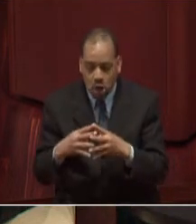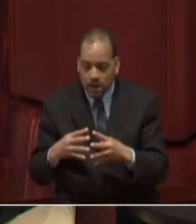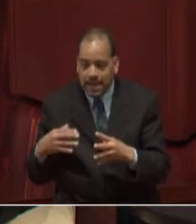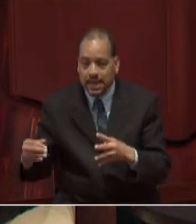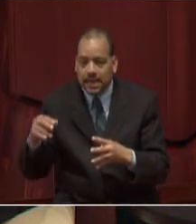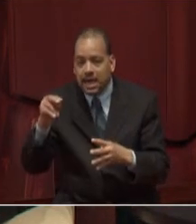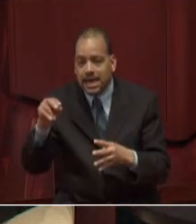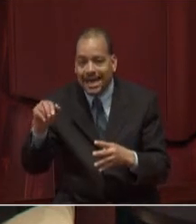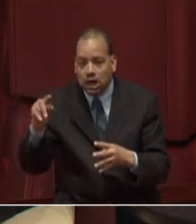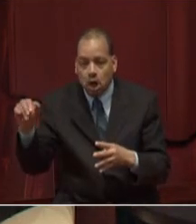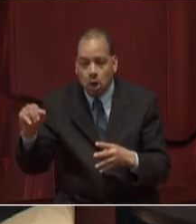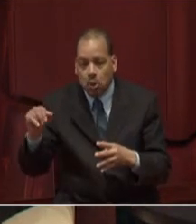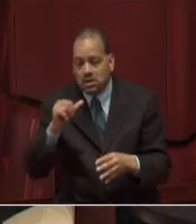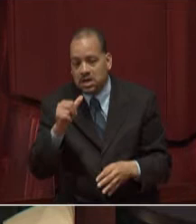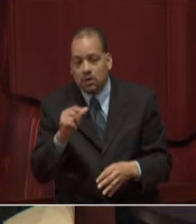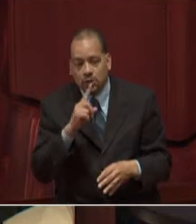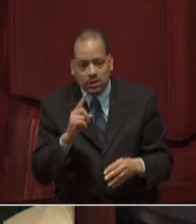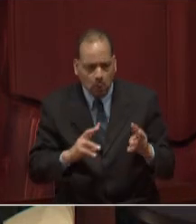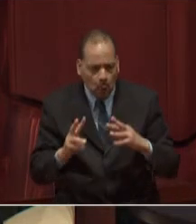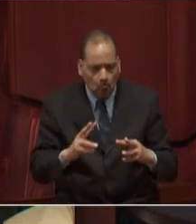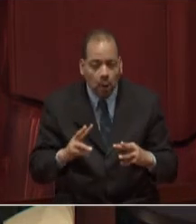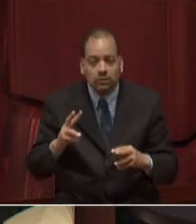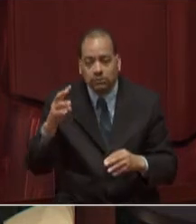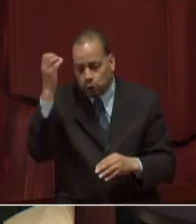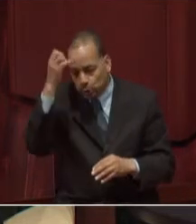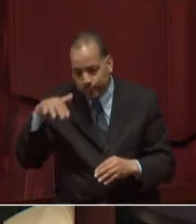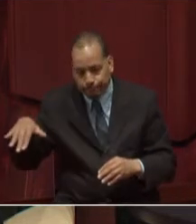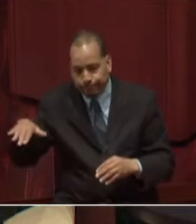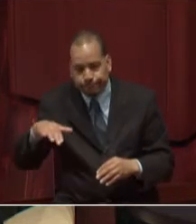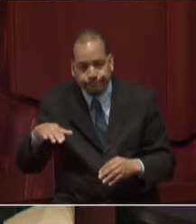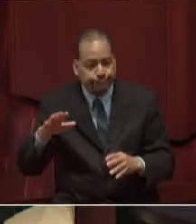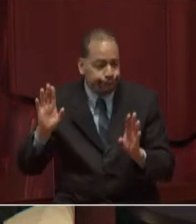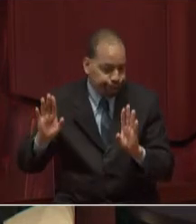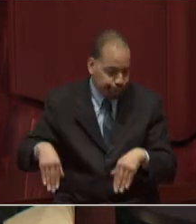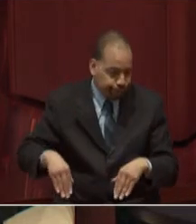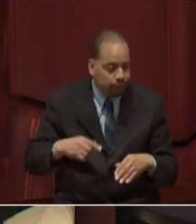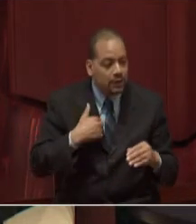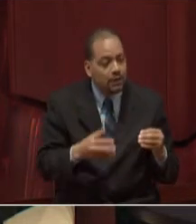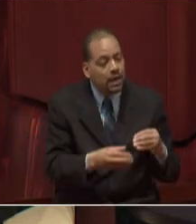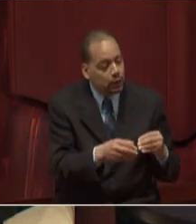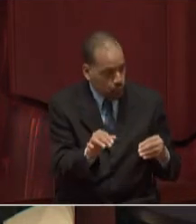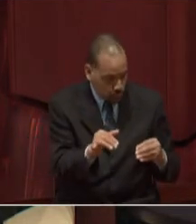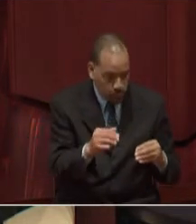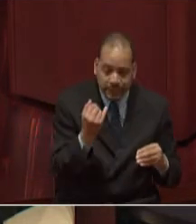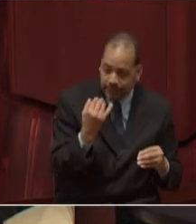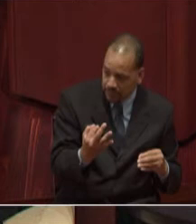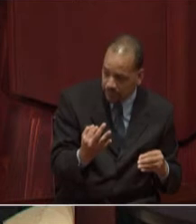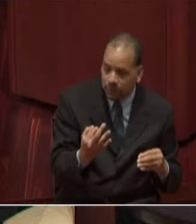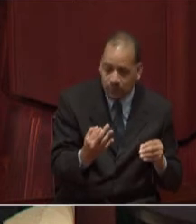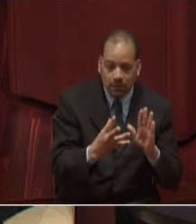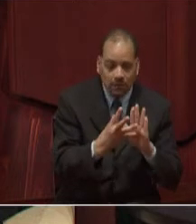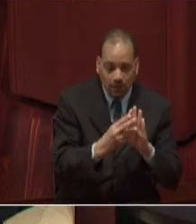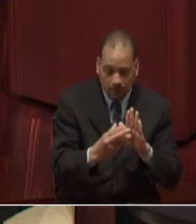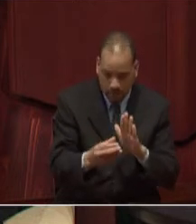Europe, or at least not as much. I'd like to add, too, however, that if copying or